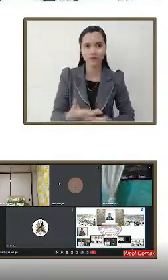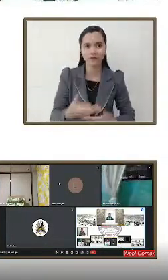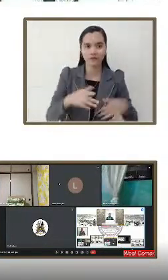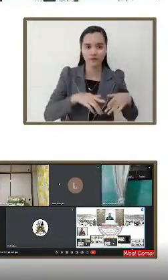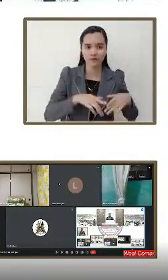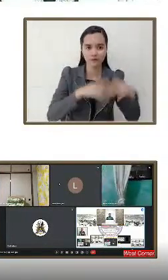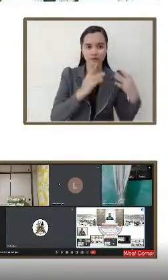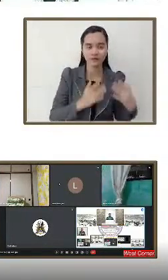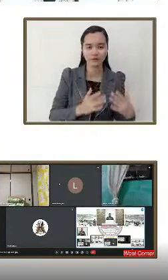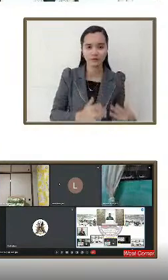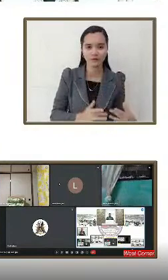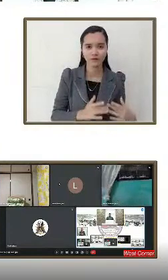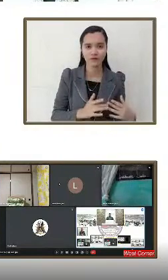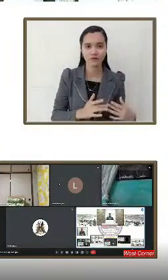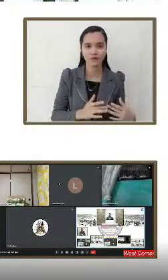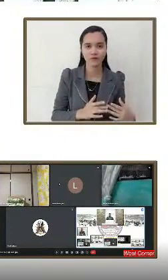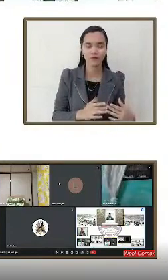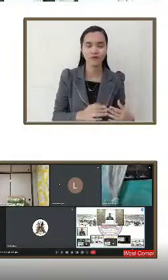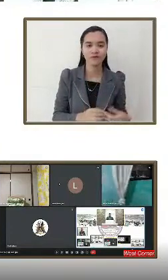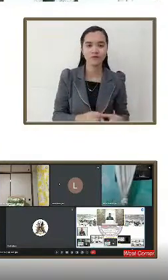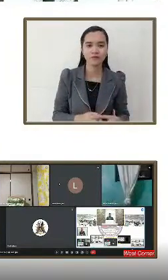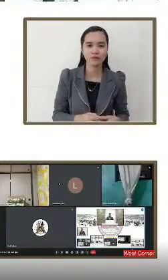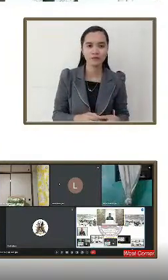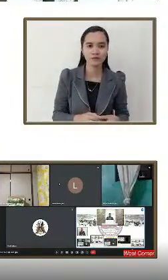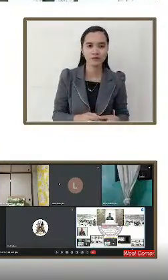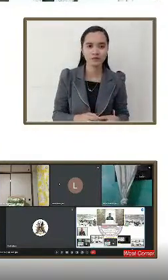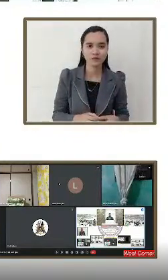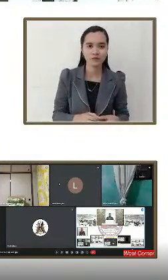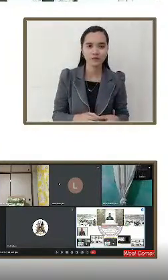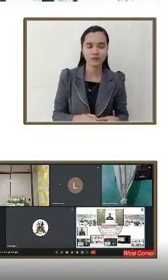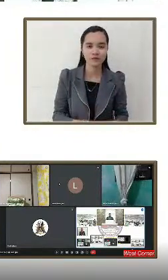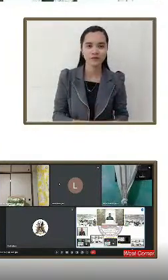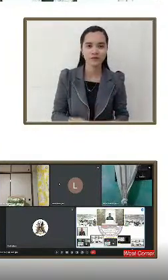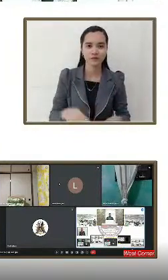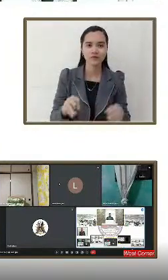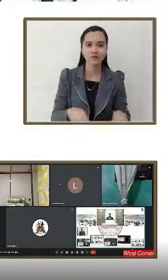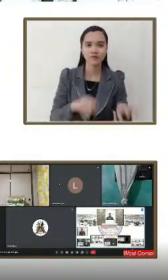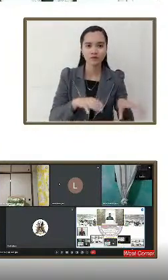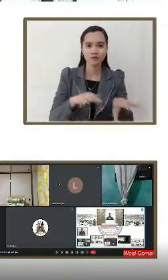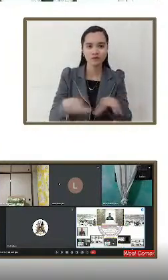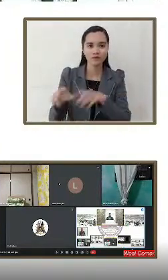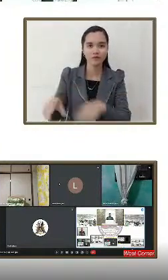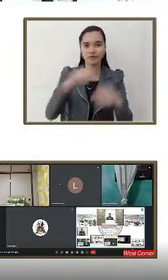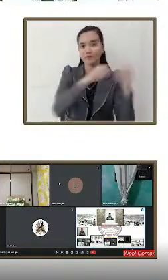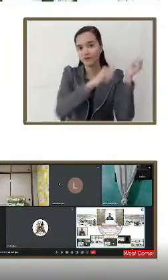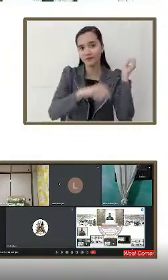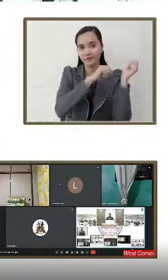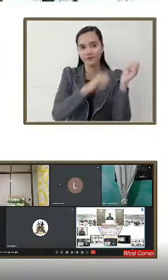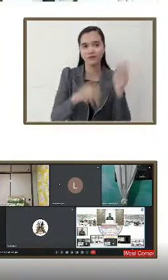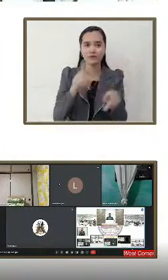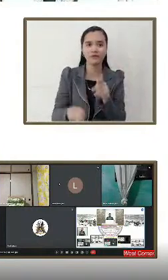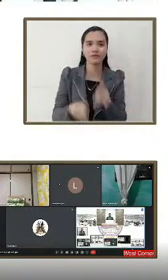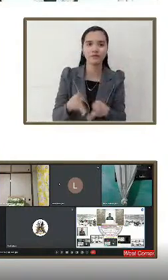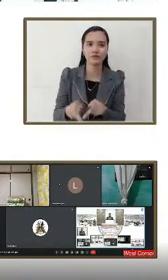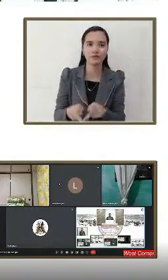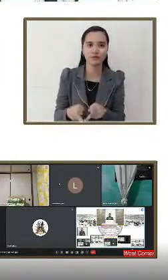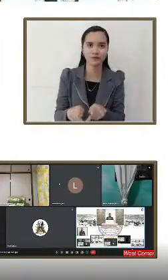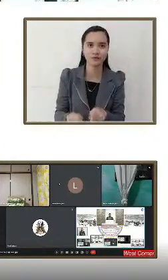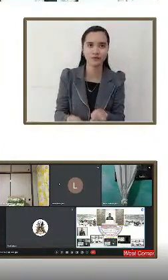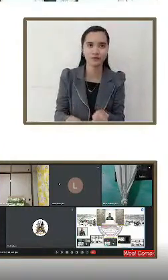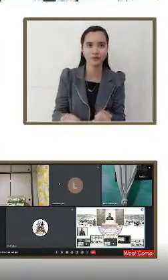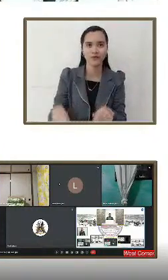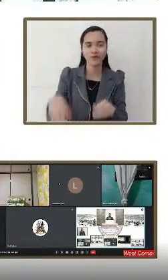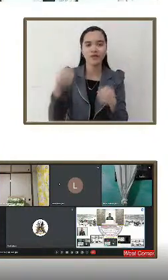sa ikaayos ng aming pong pananambahan. And also our musicians, guide them and use them, O God, for our great music, for our service